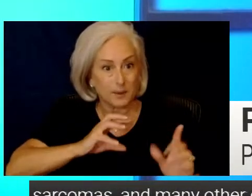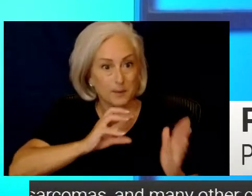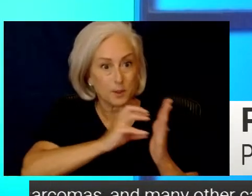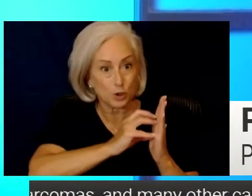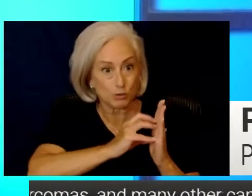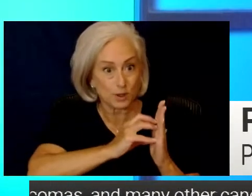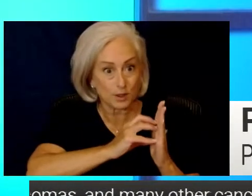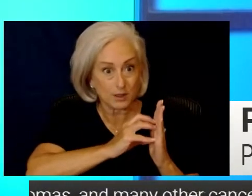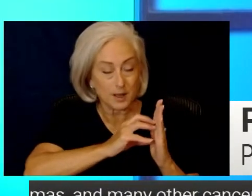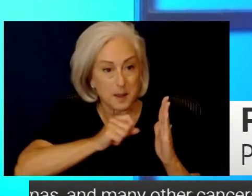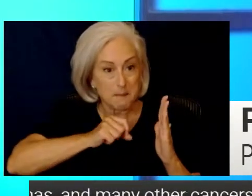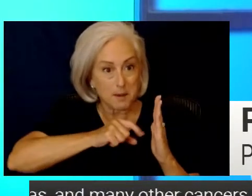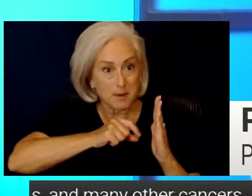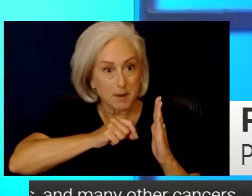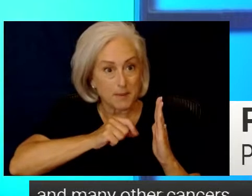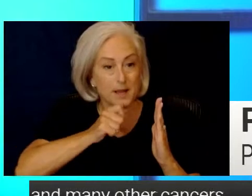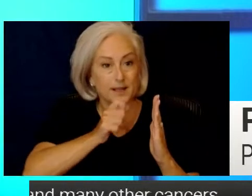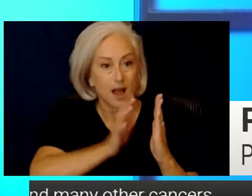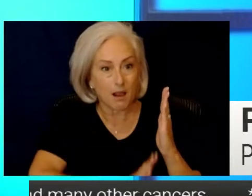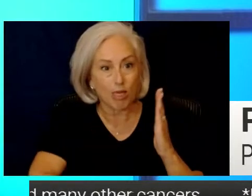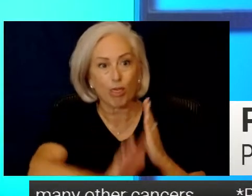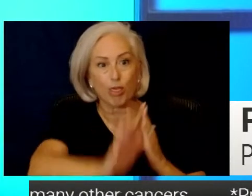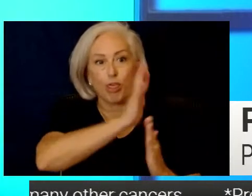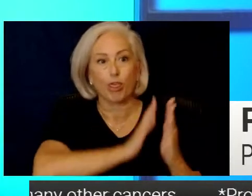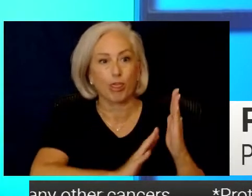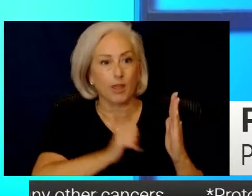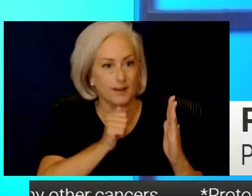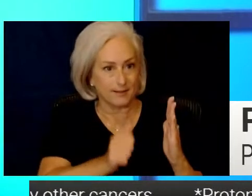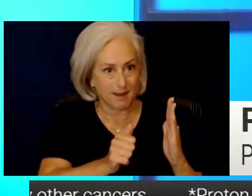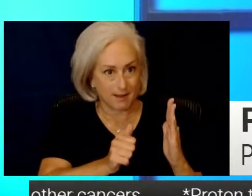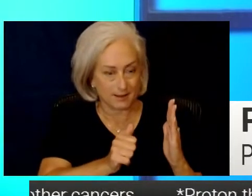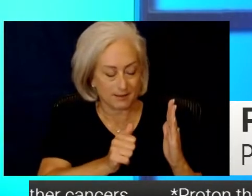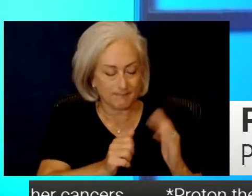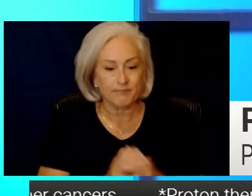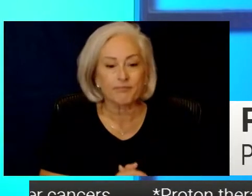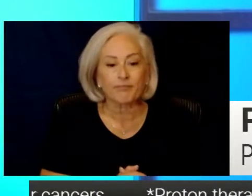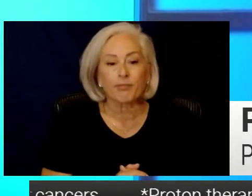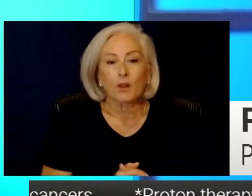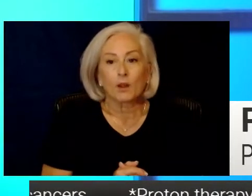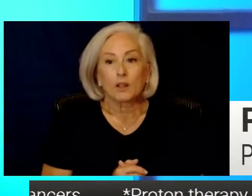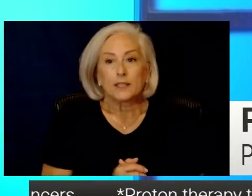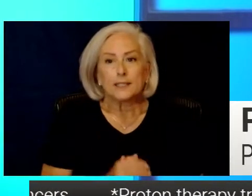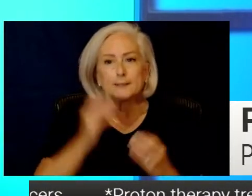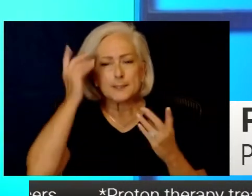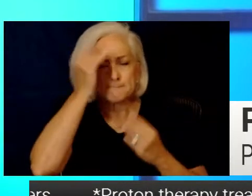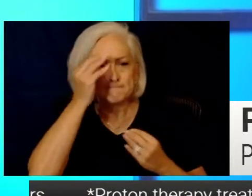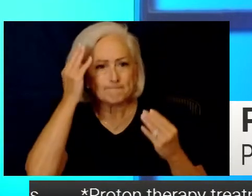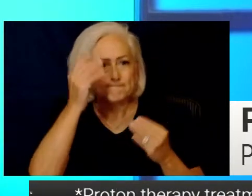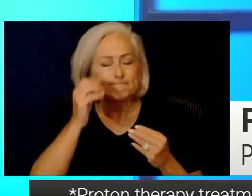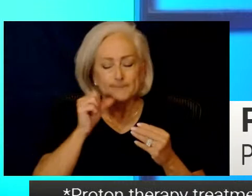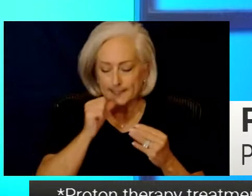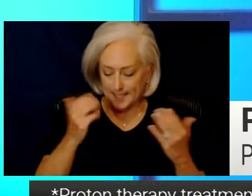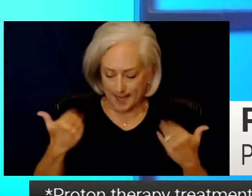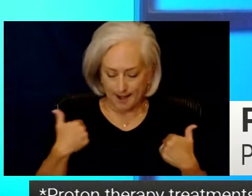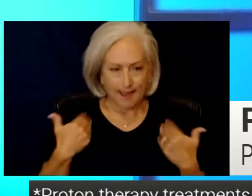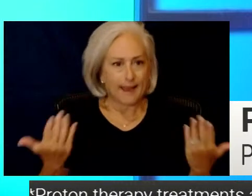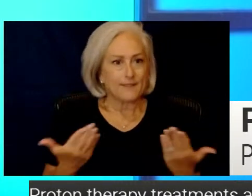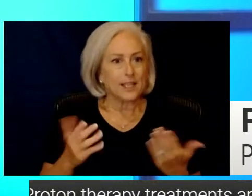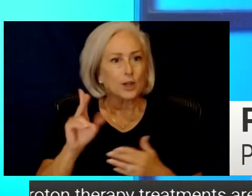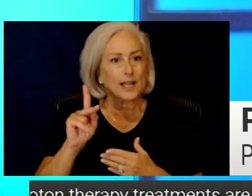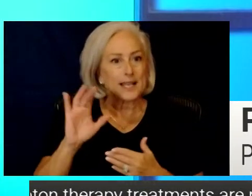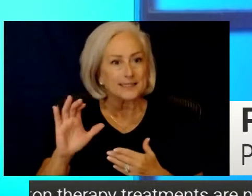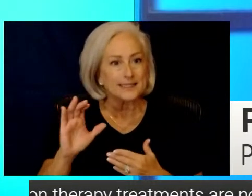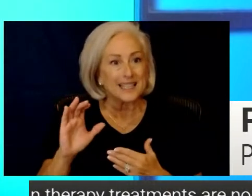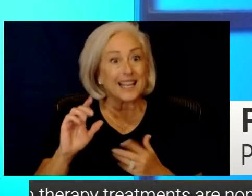I think at that point, the discussion was, well, we don't have it here in Kansas City for a few more months, but there are other places that